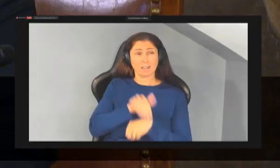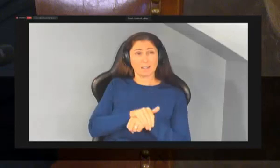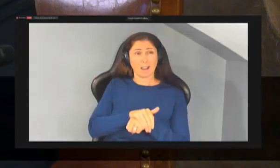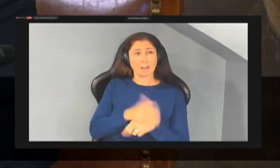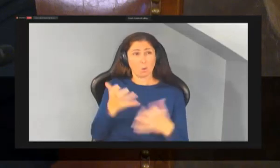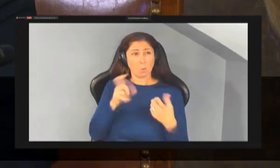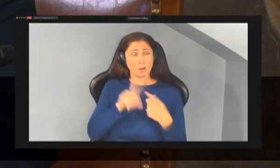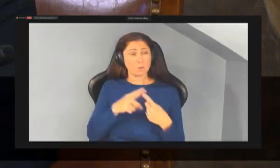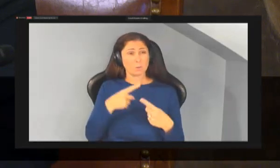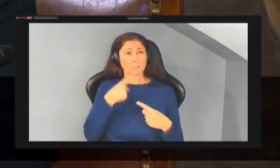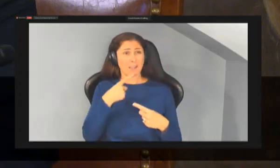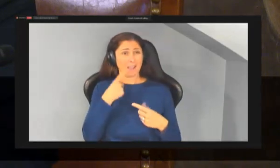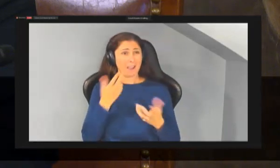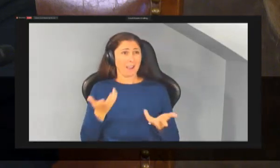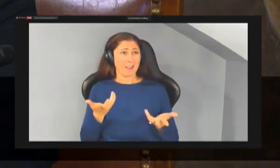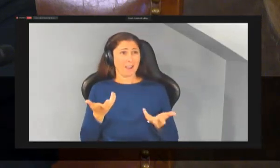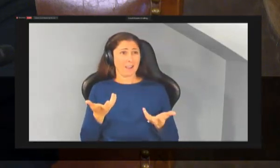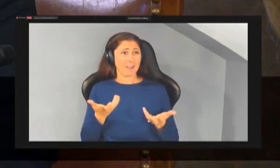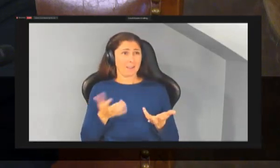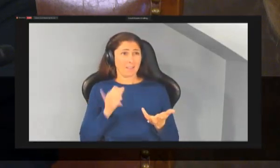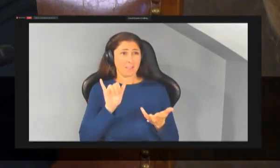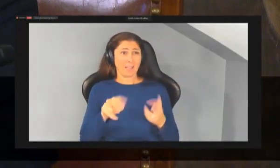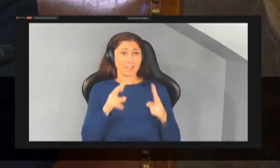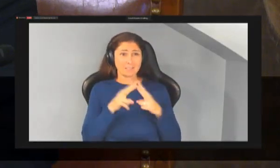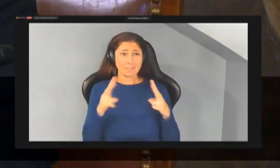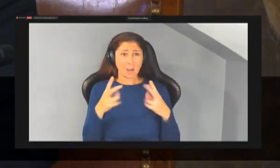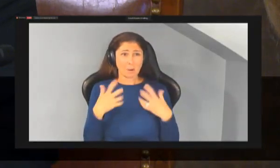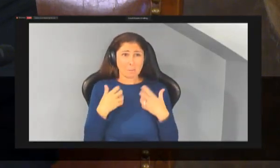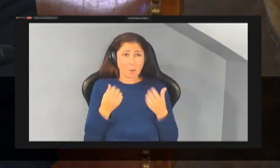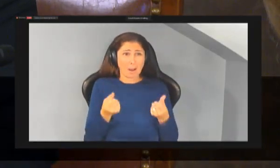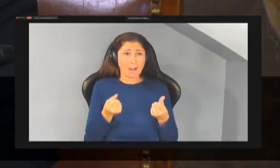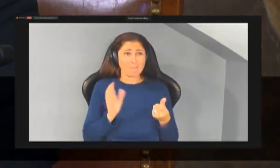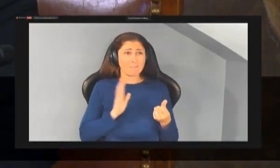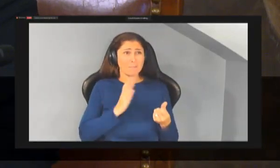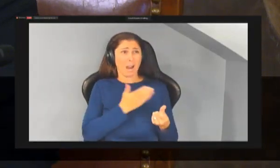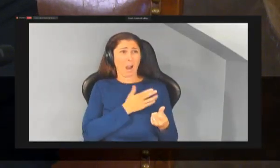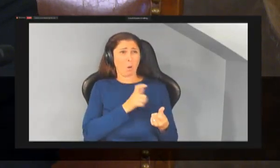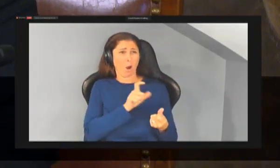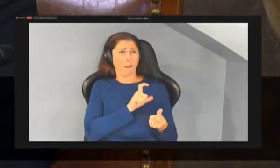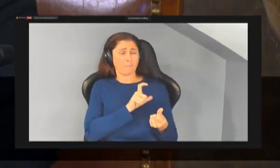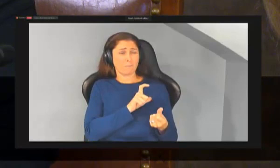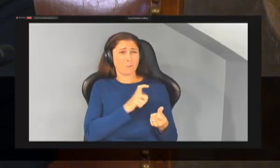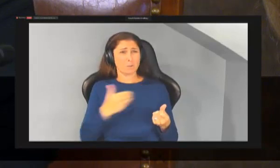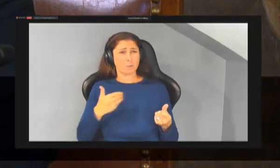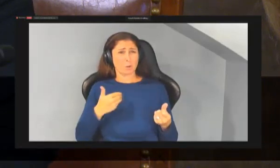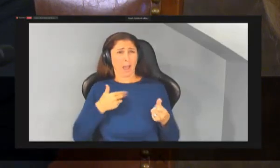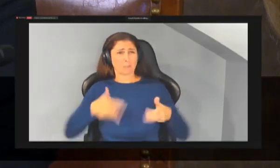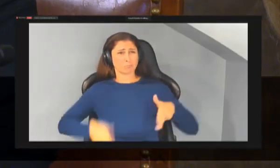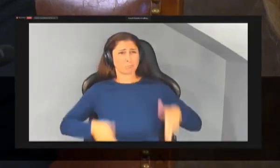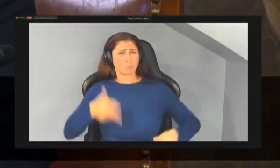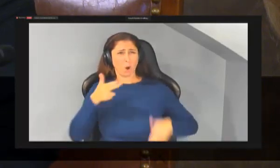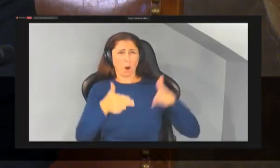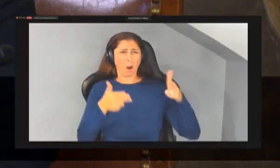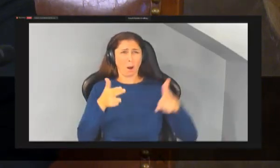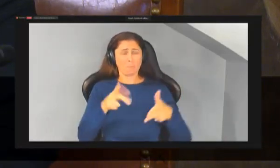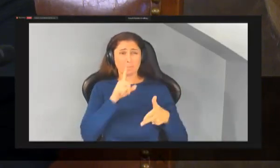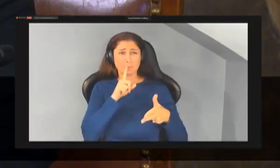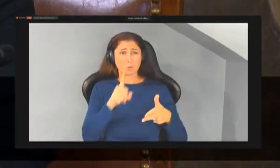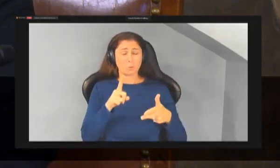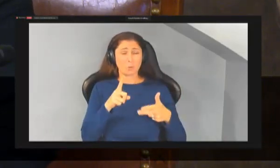that that is very brave, right? Our officers are heavily armed. These are scary situations, high